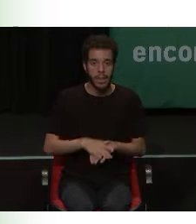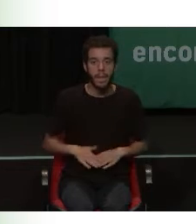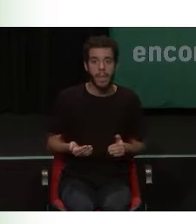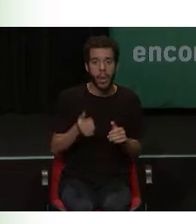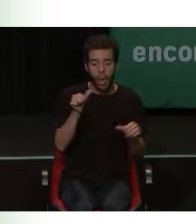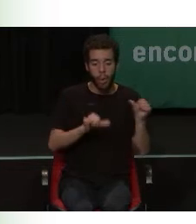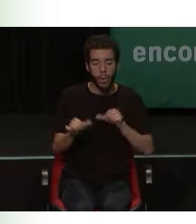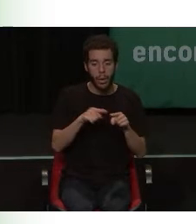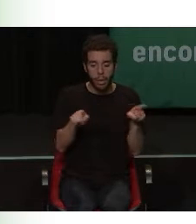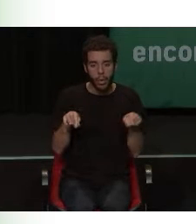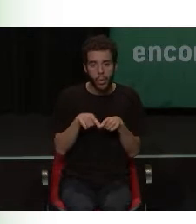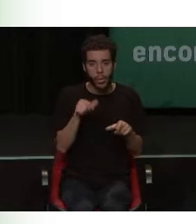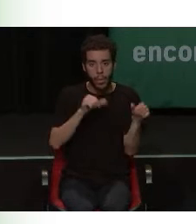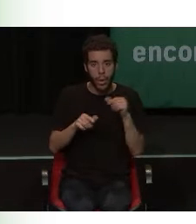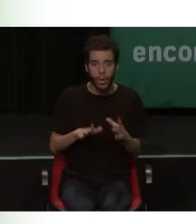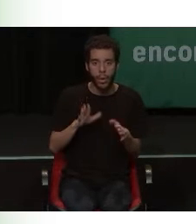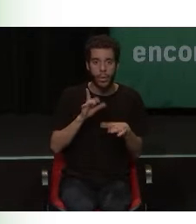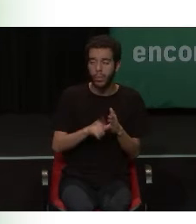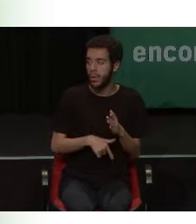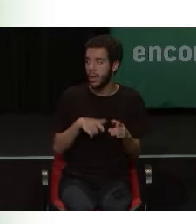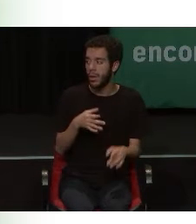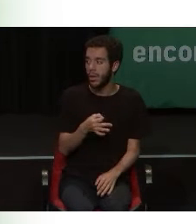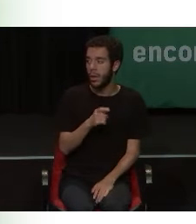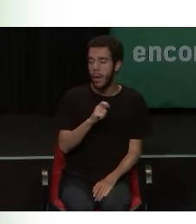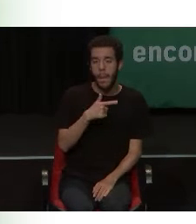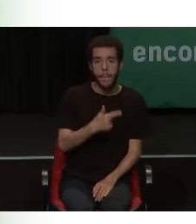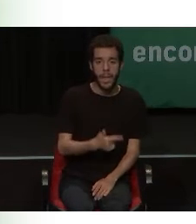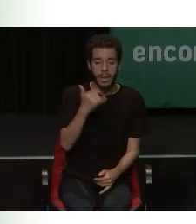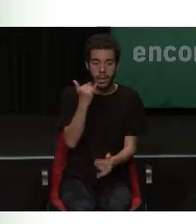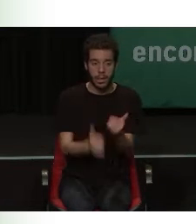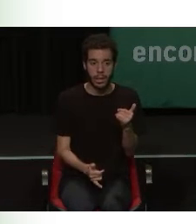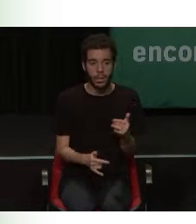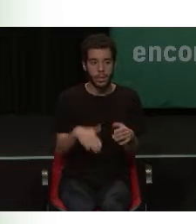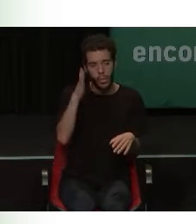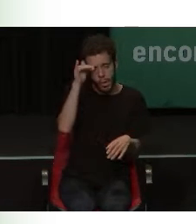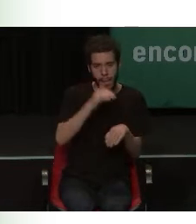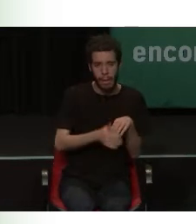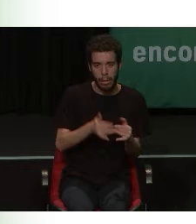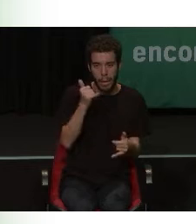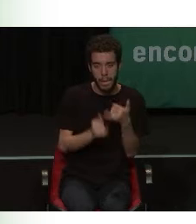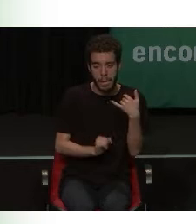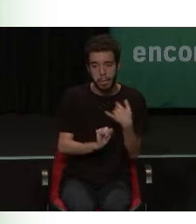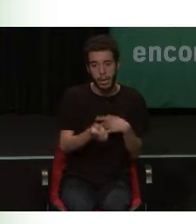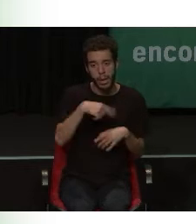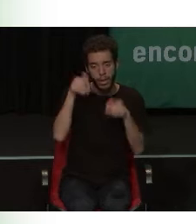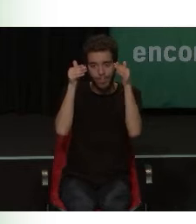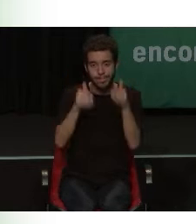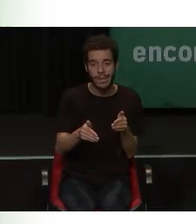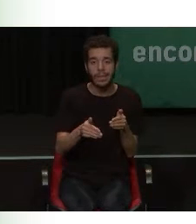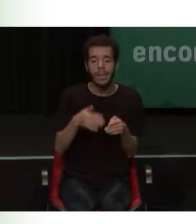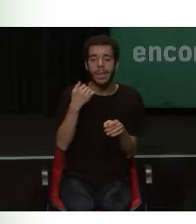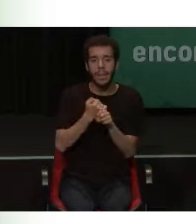Our lab, from this project, Pets Risk, we decided to